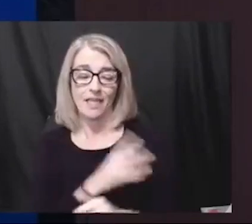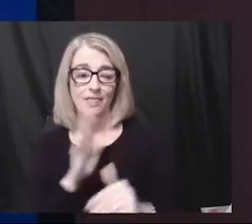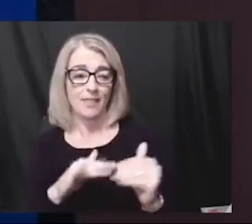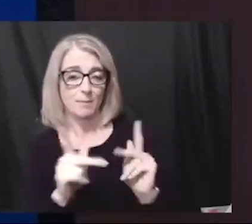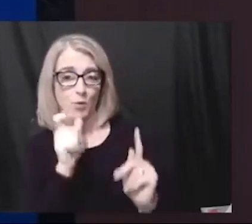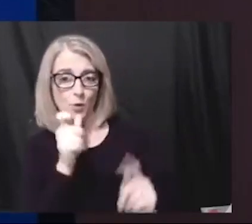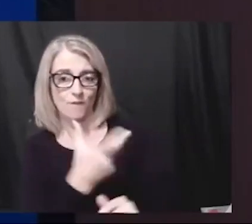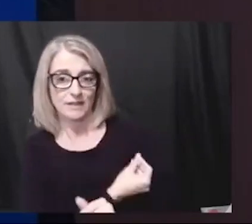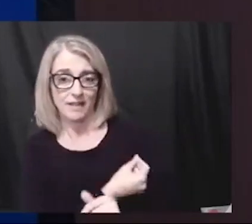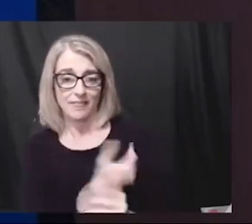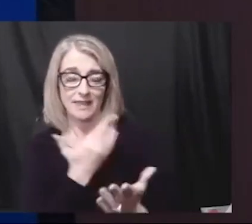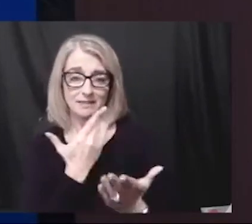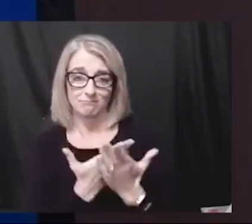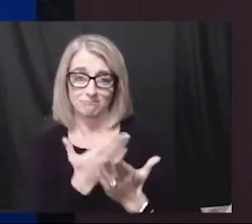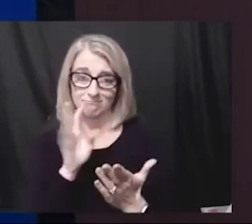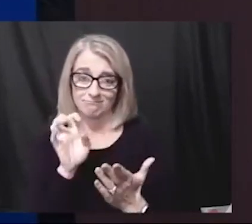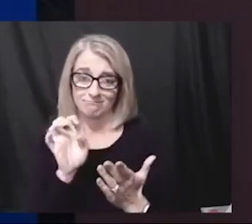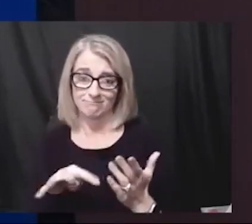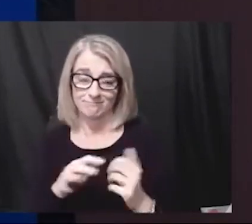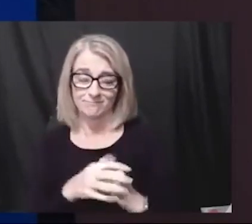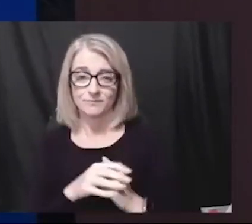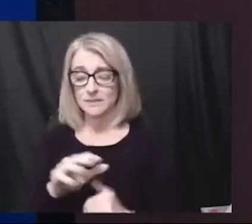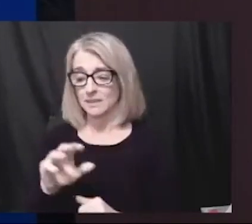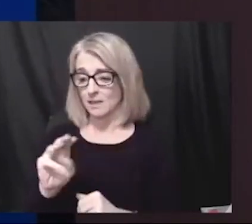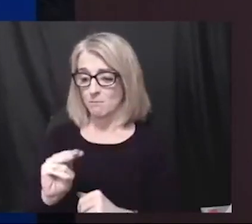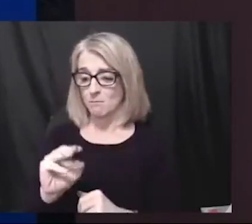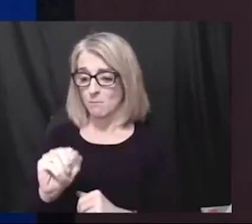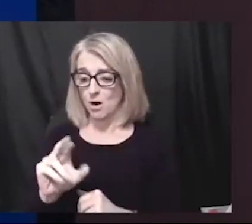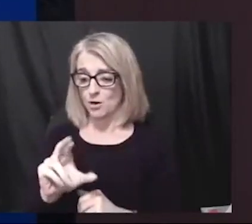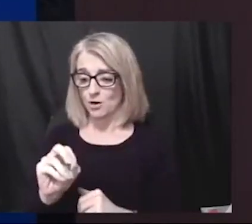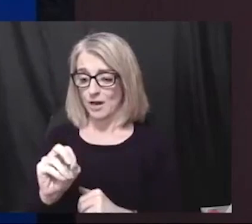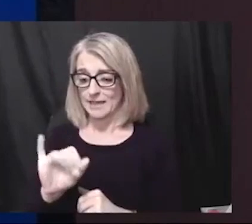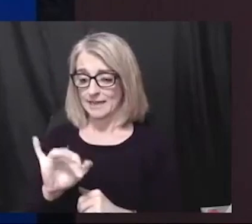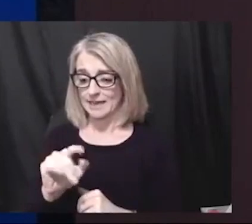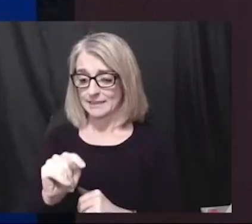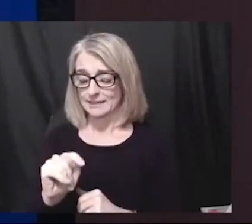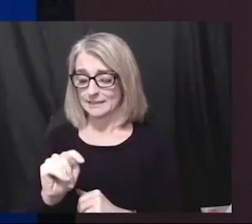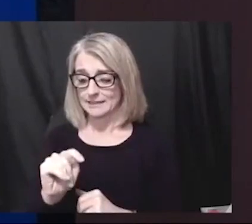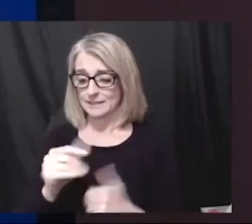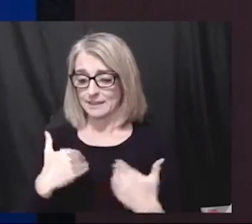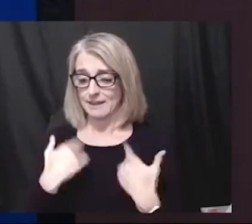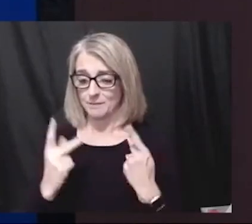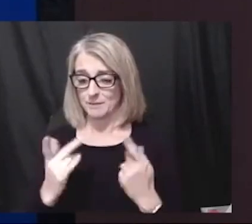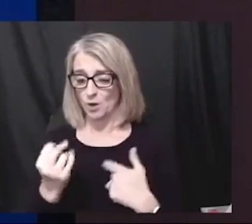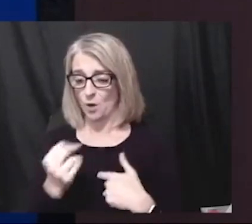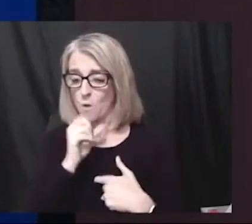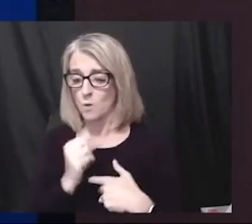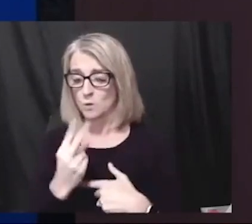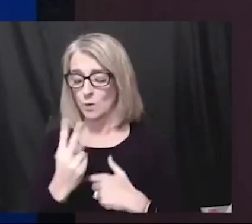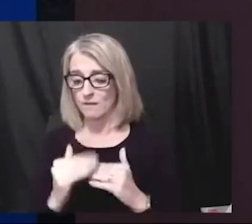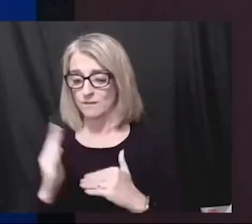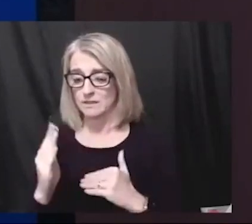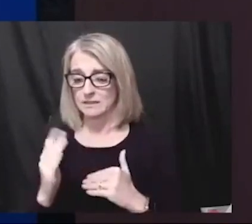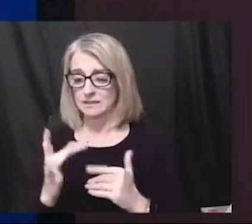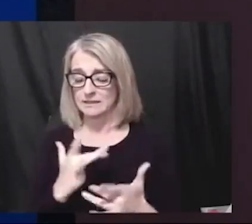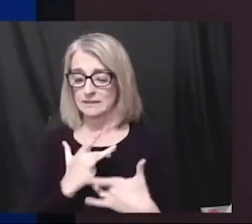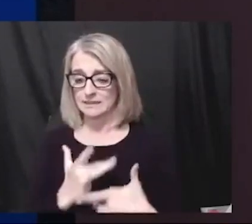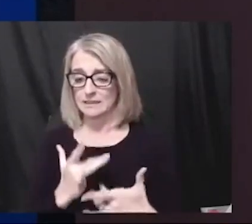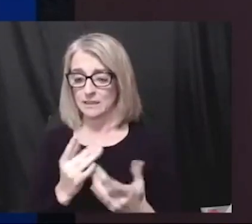would result in a sudden drop of hospitalizations. He's thinking it might be something else. Can you explain that? Yeah,